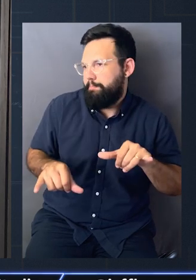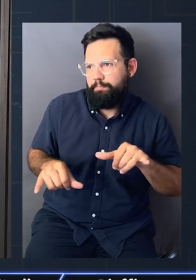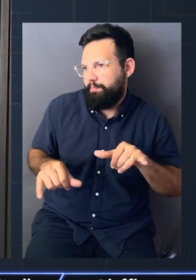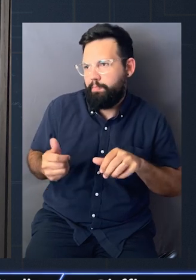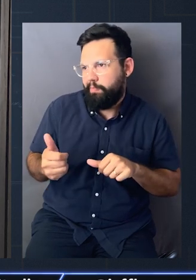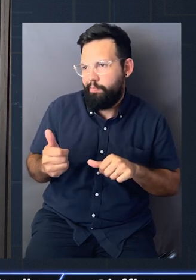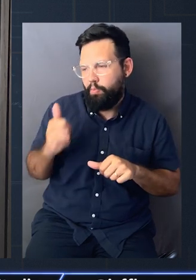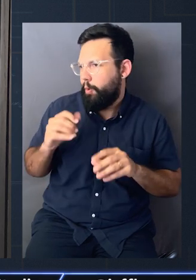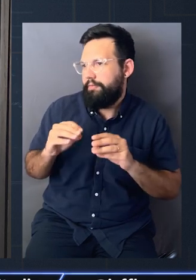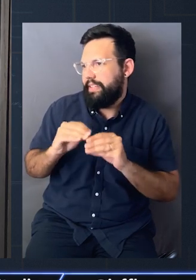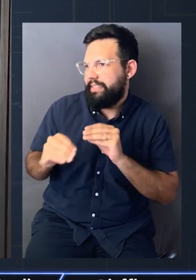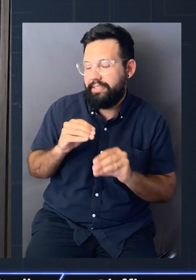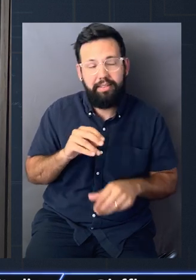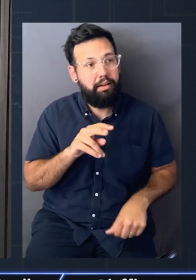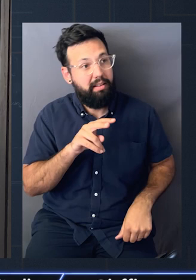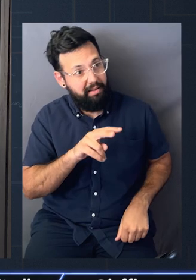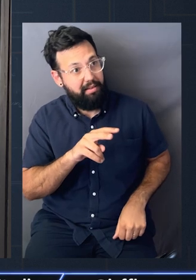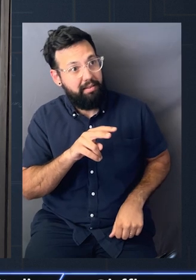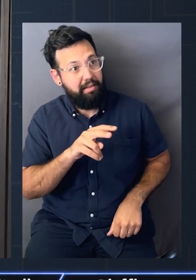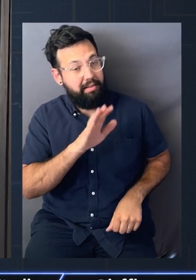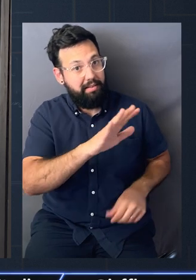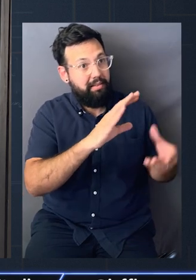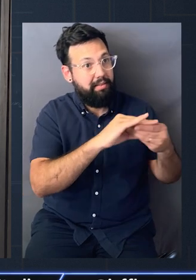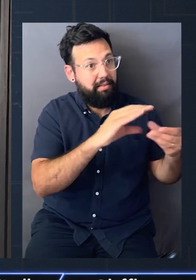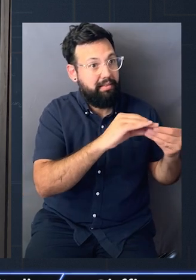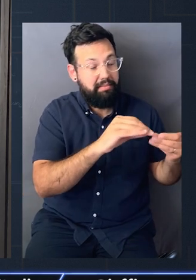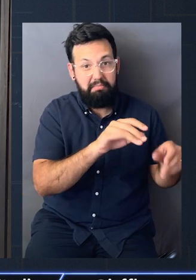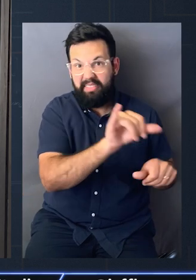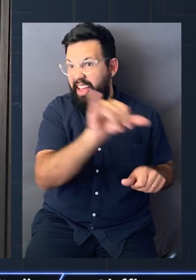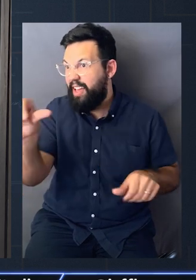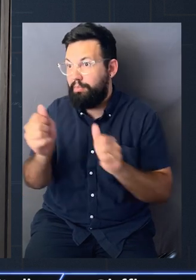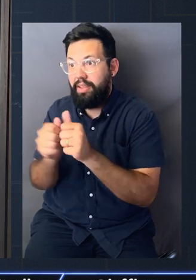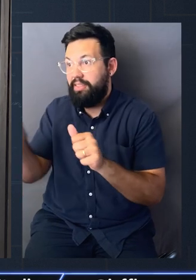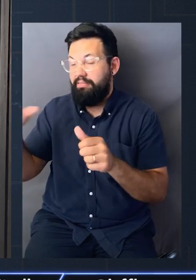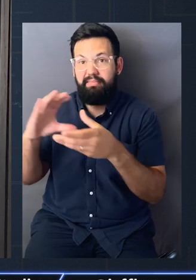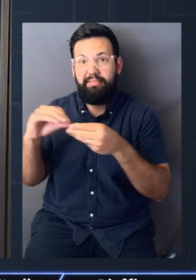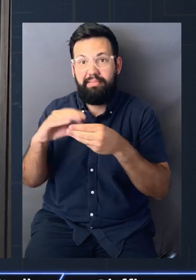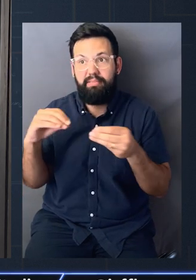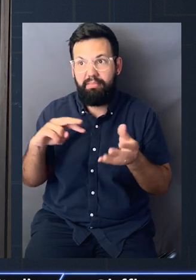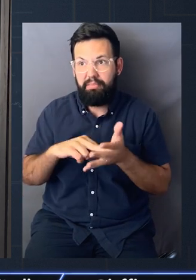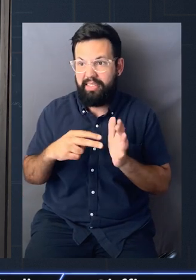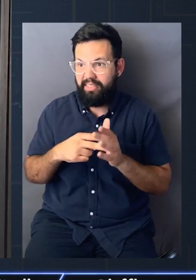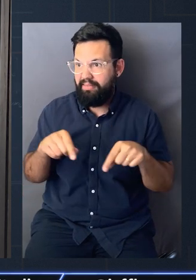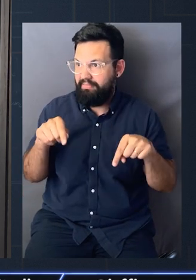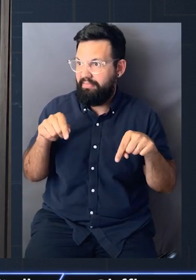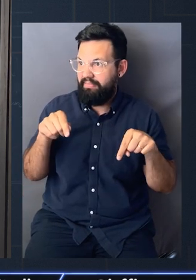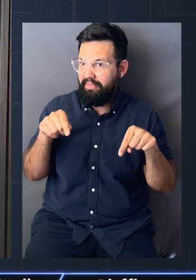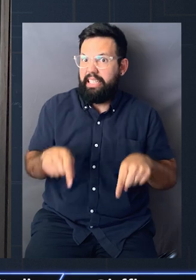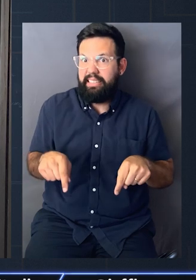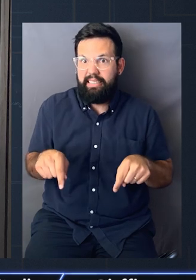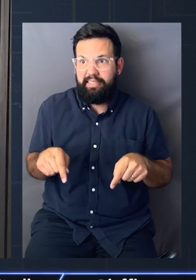Oh, okay. So again, this is how it is. Me and my team, we just walk back to our building